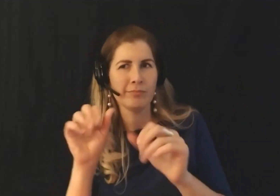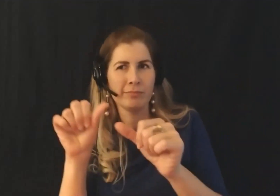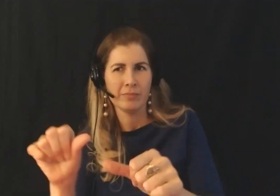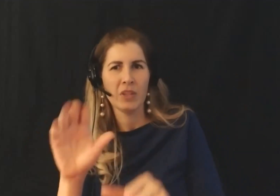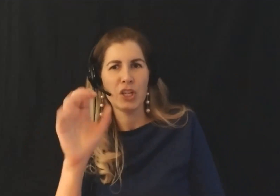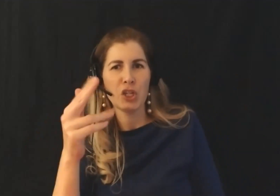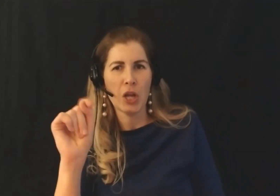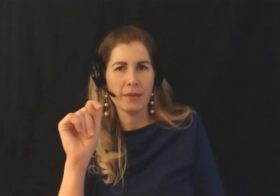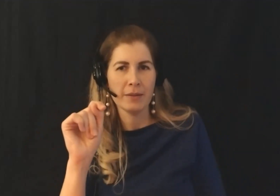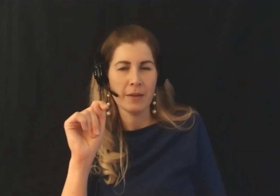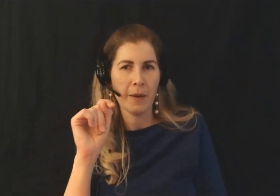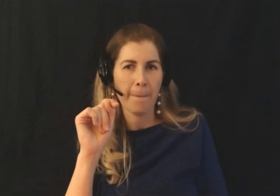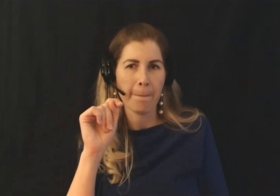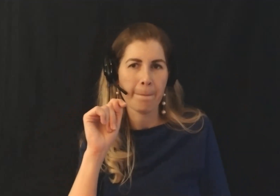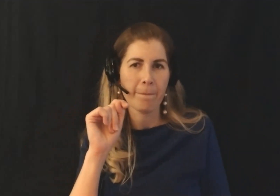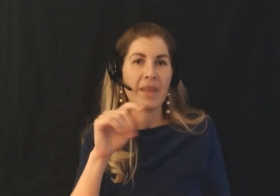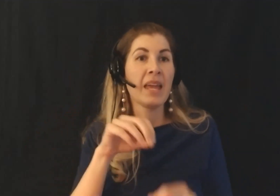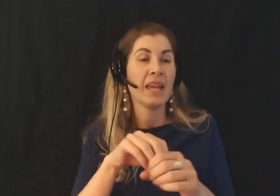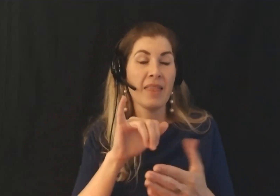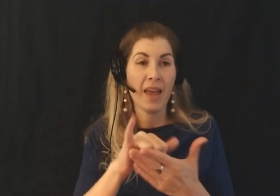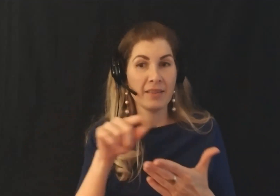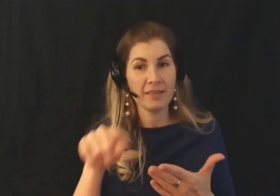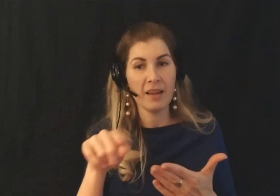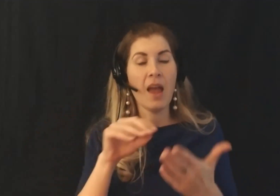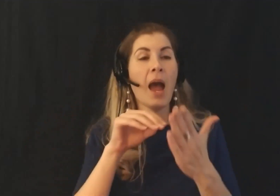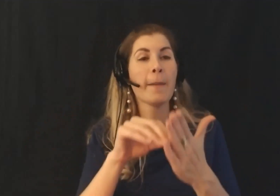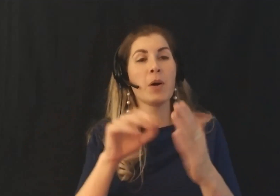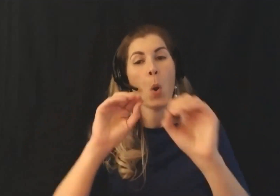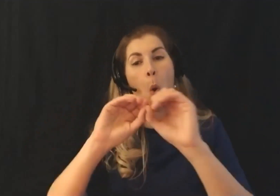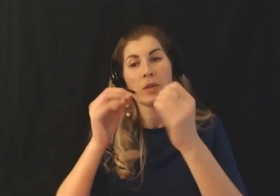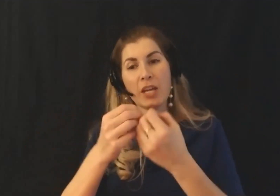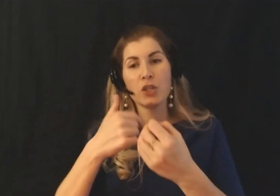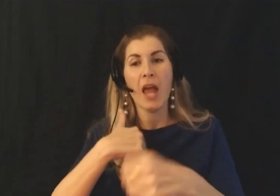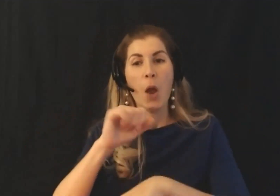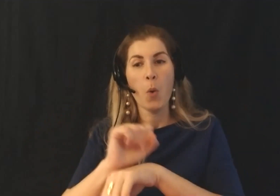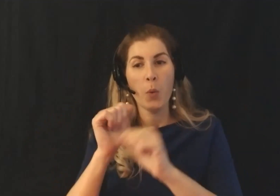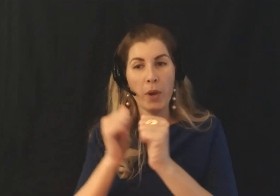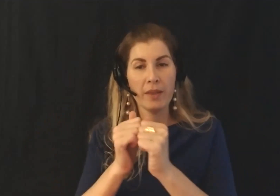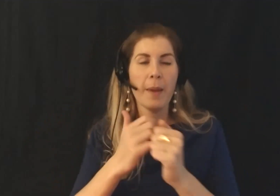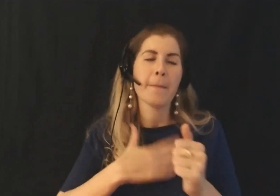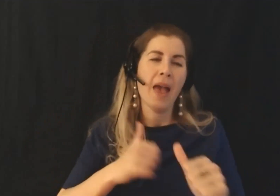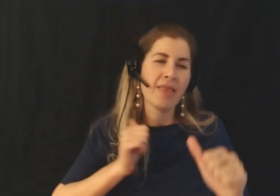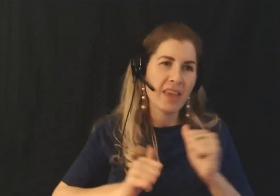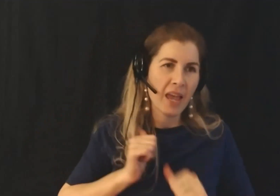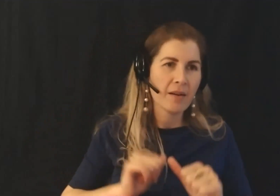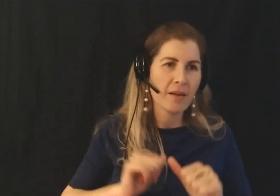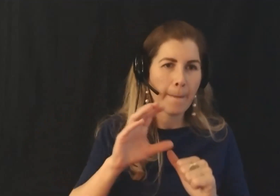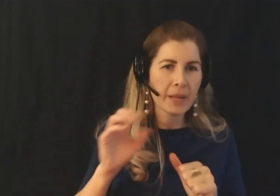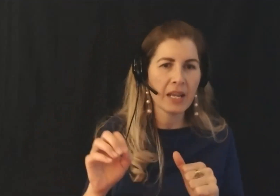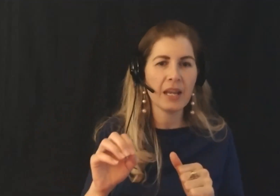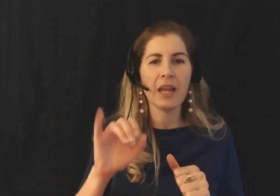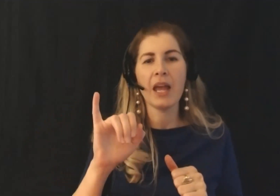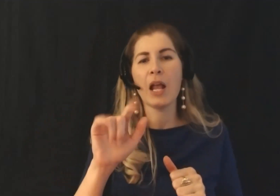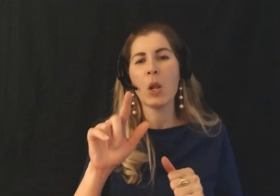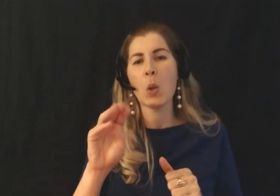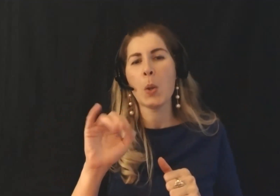right now. In this doc, I've listed the organizations that I work with. So my theater company, Illuminart Productions, where